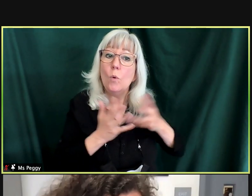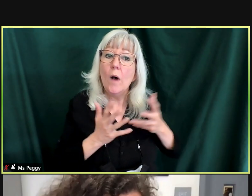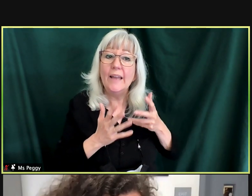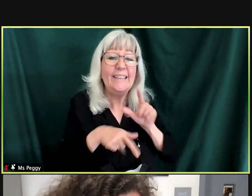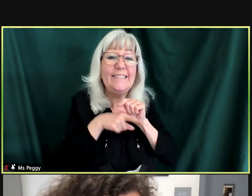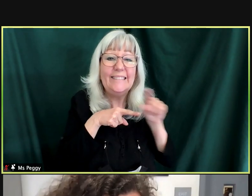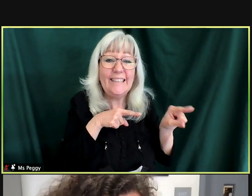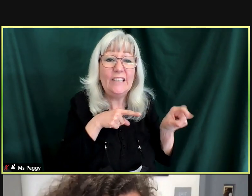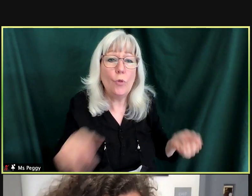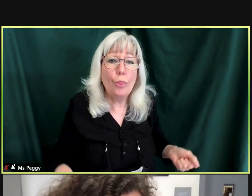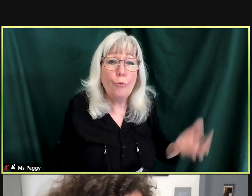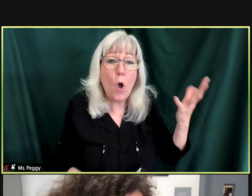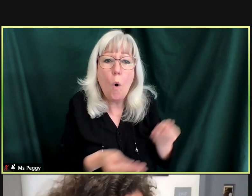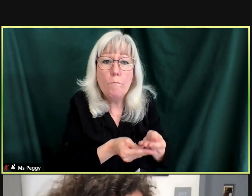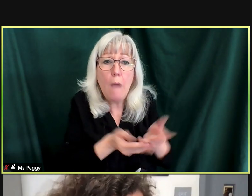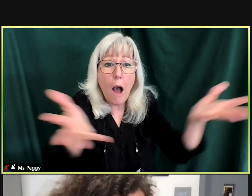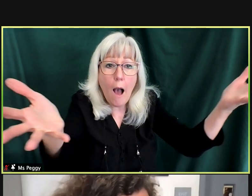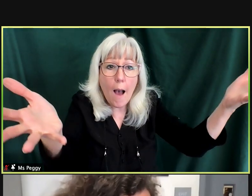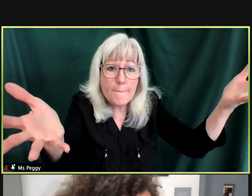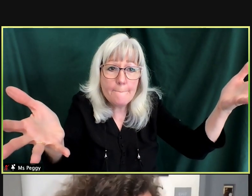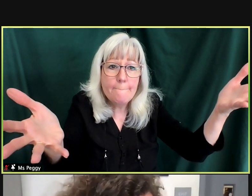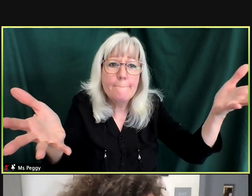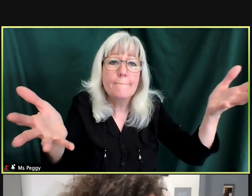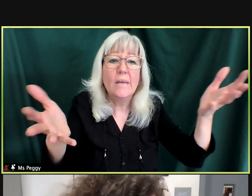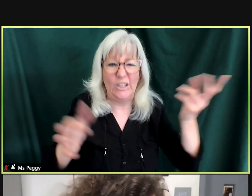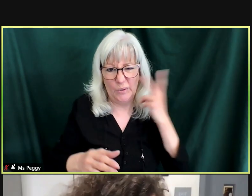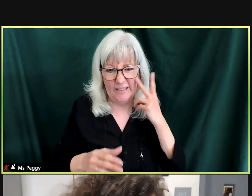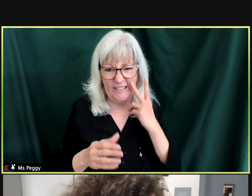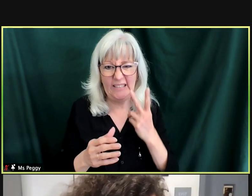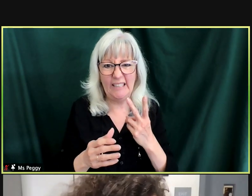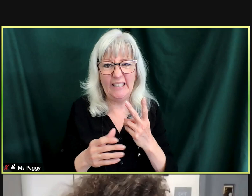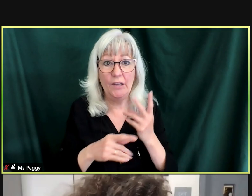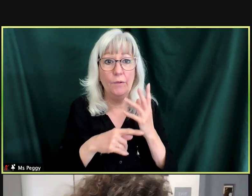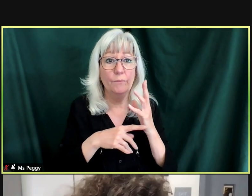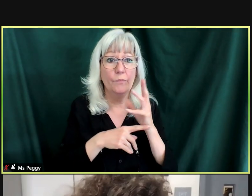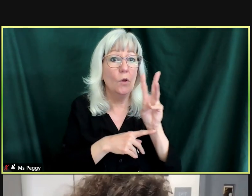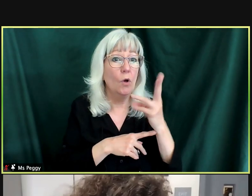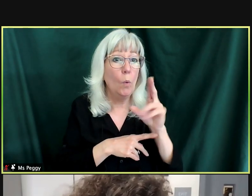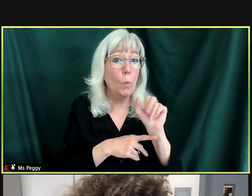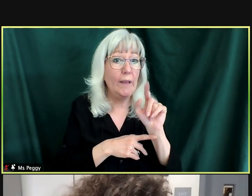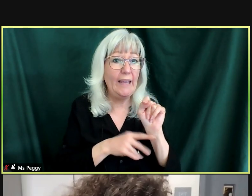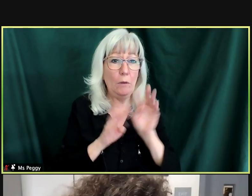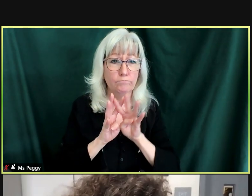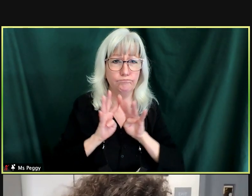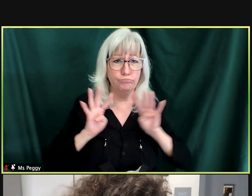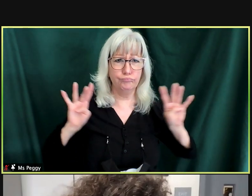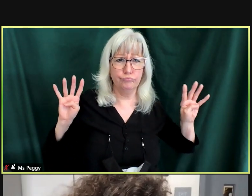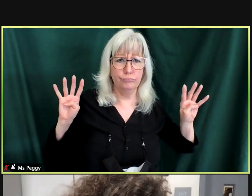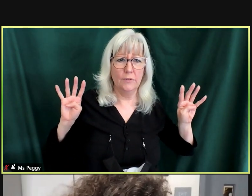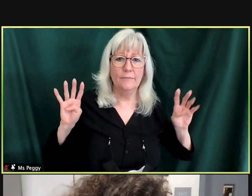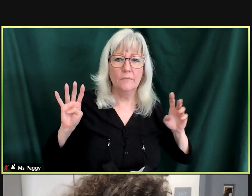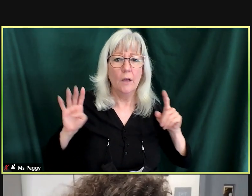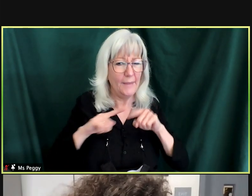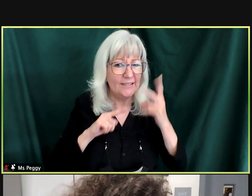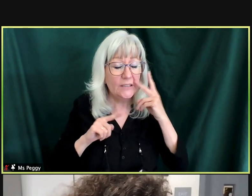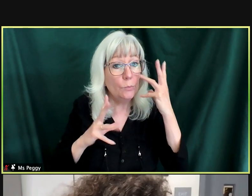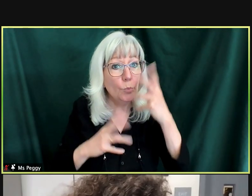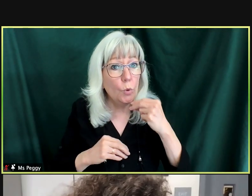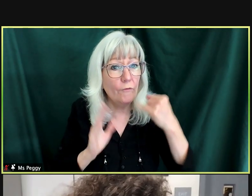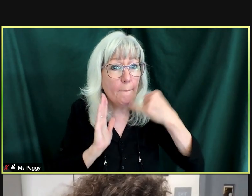field to grow wheat. And you can see the wheat in the background. But look at all the beautiful marks he makes